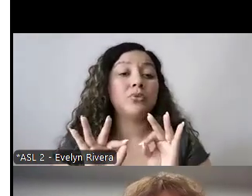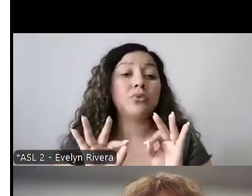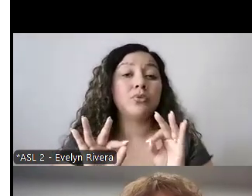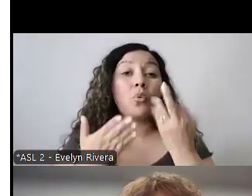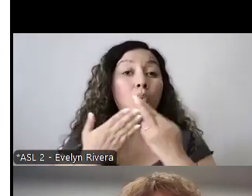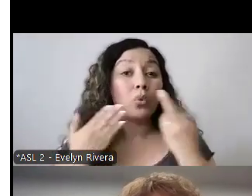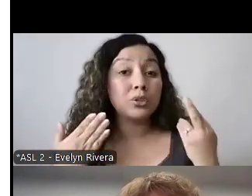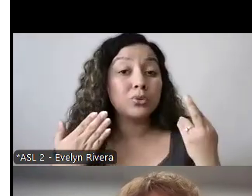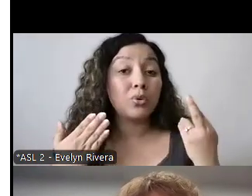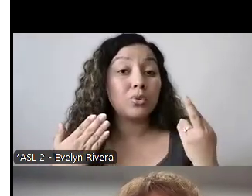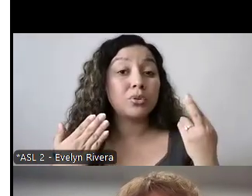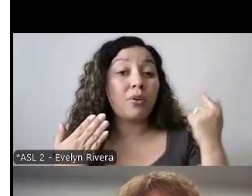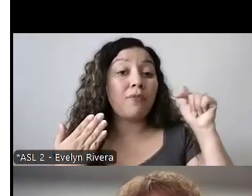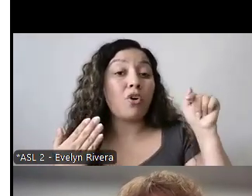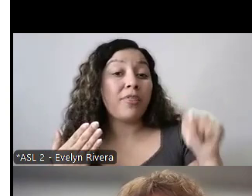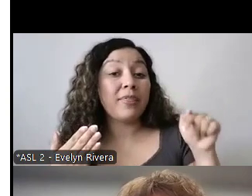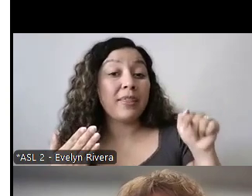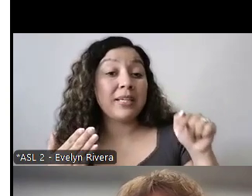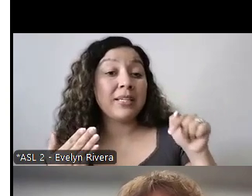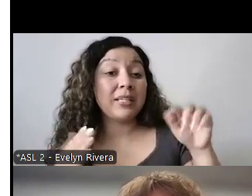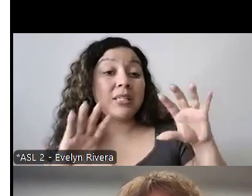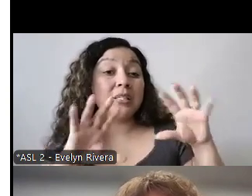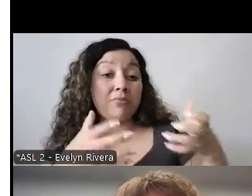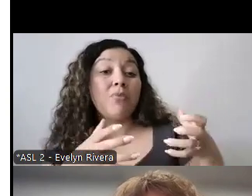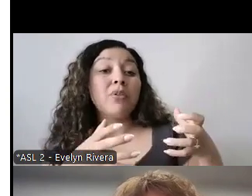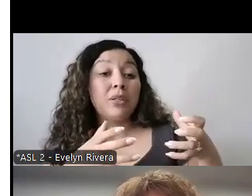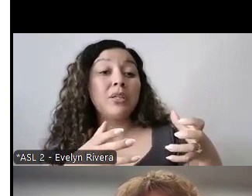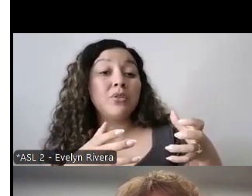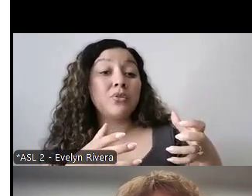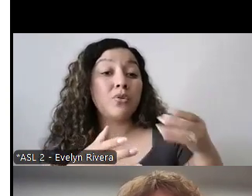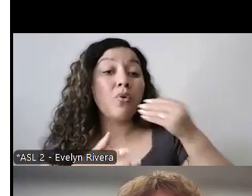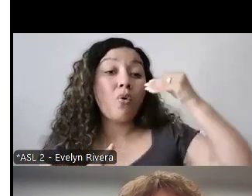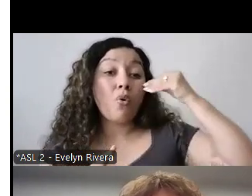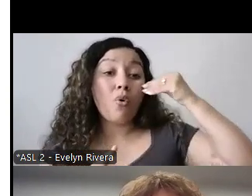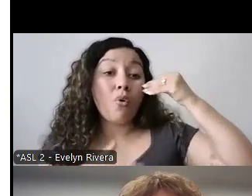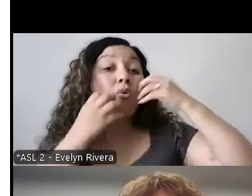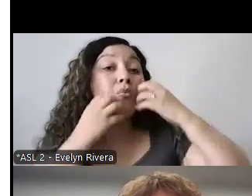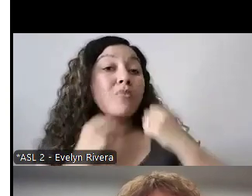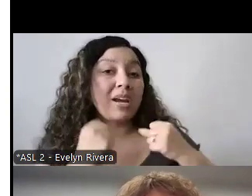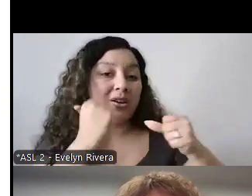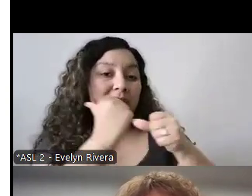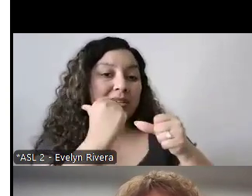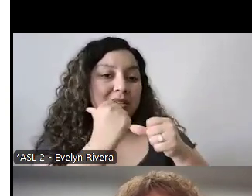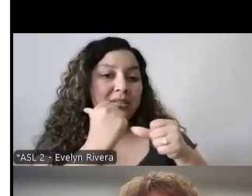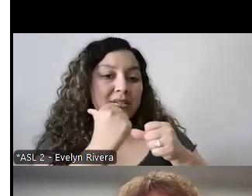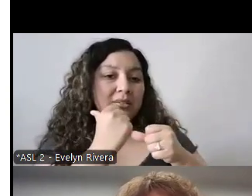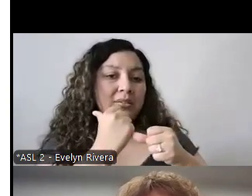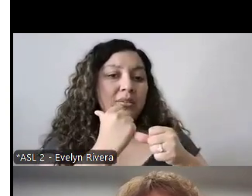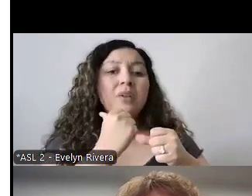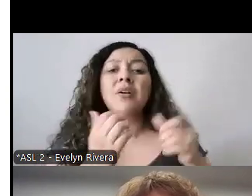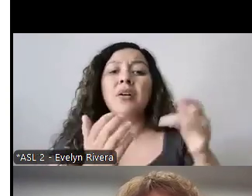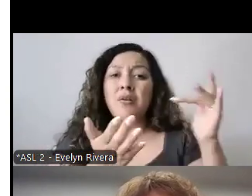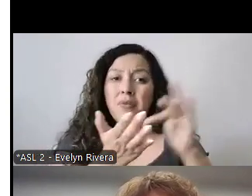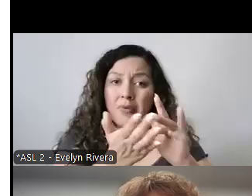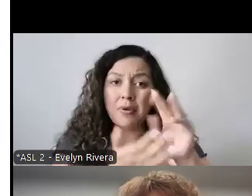resource for this population are home care aides. And as I said earlier, home care aides covered by Medicaid are